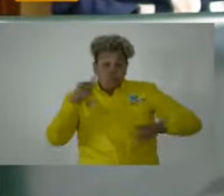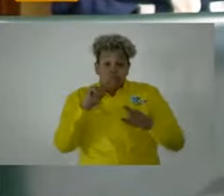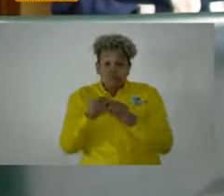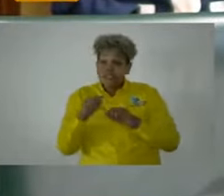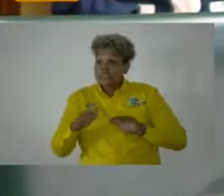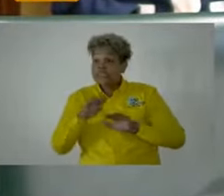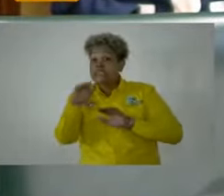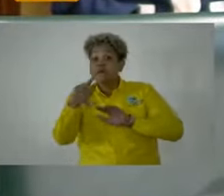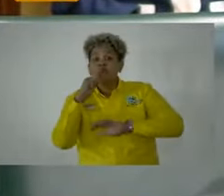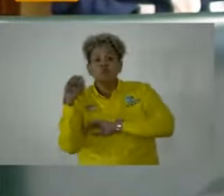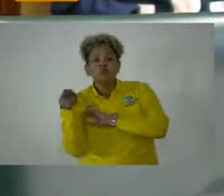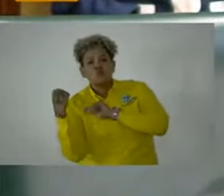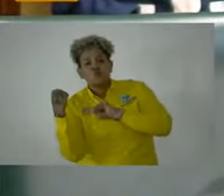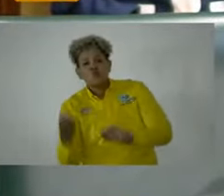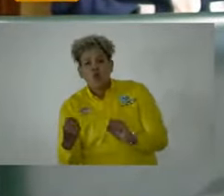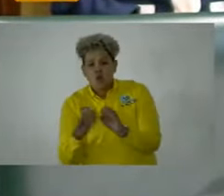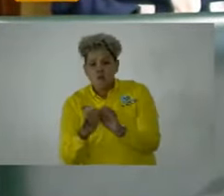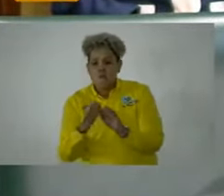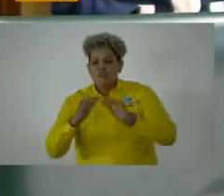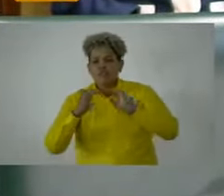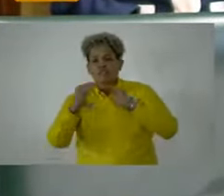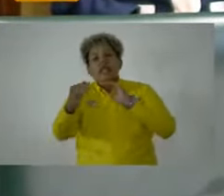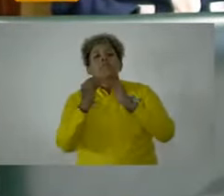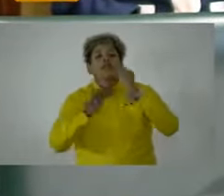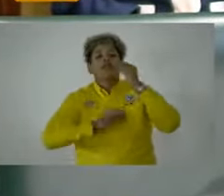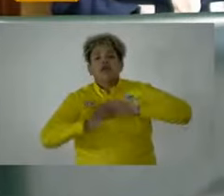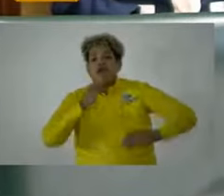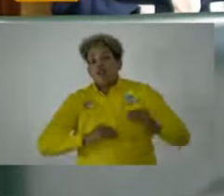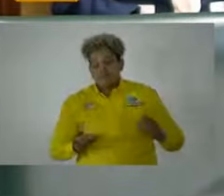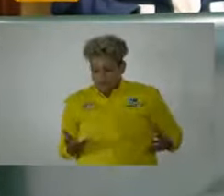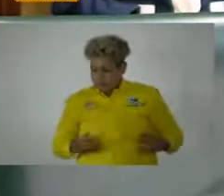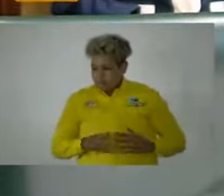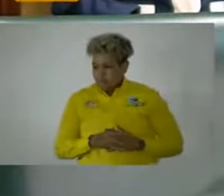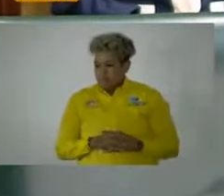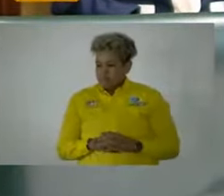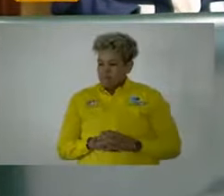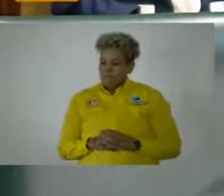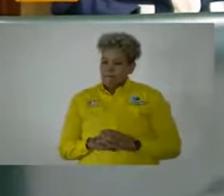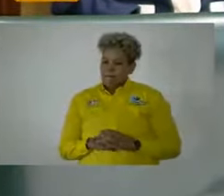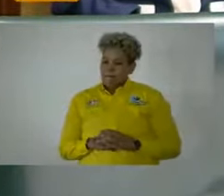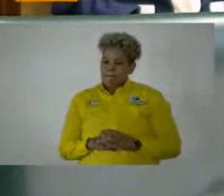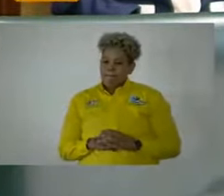step towards a stronger and more stable economy.